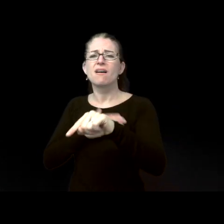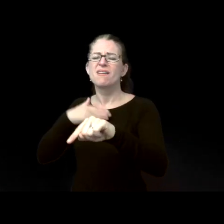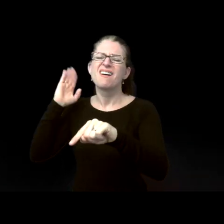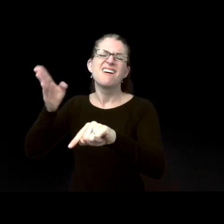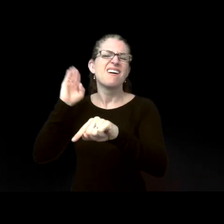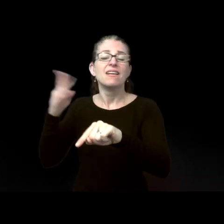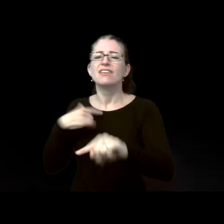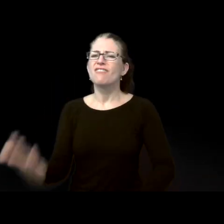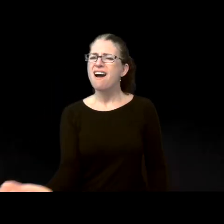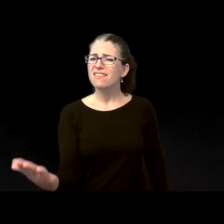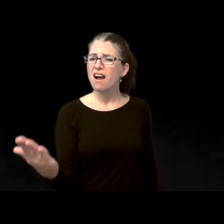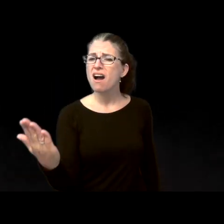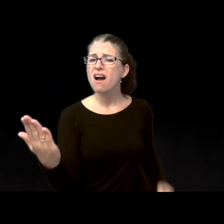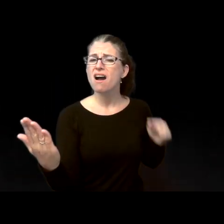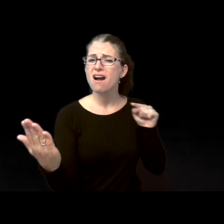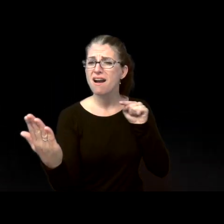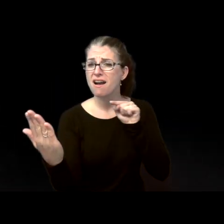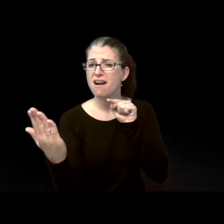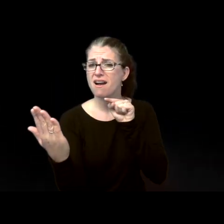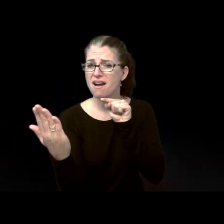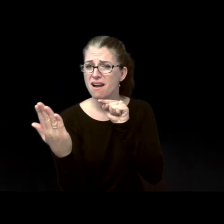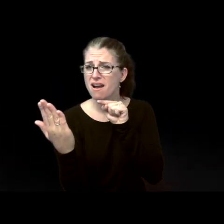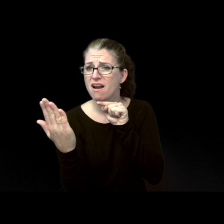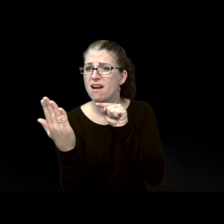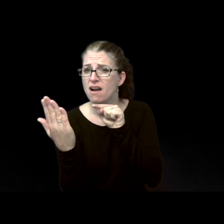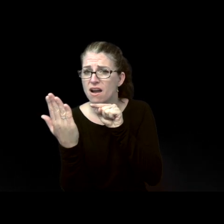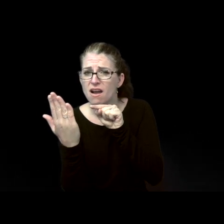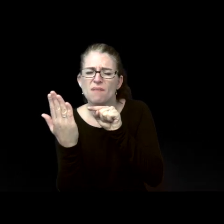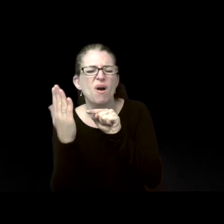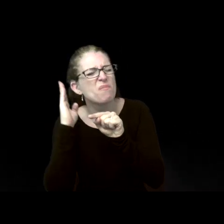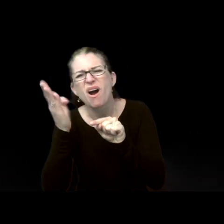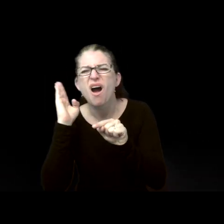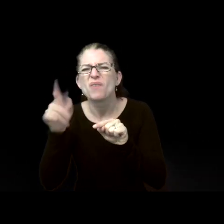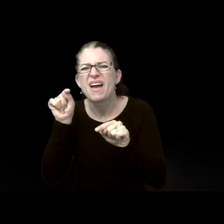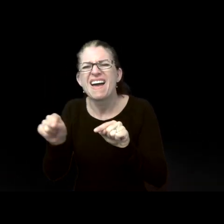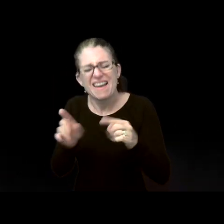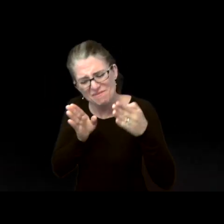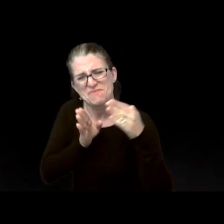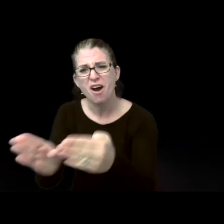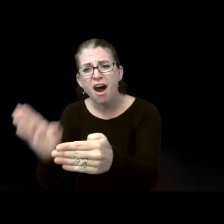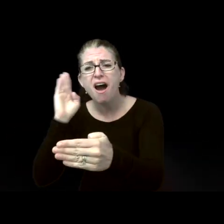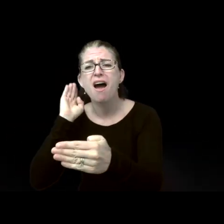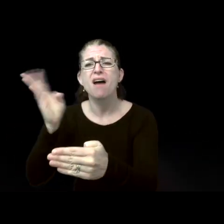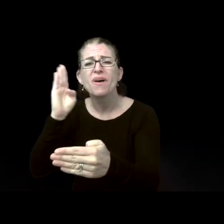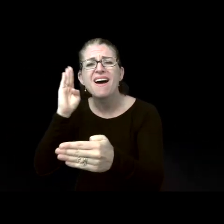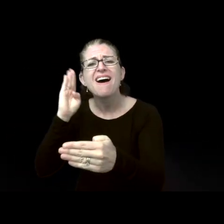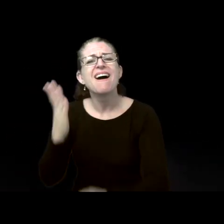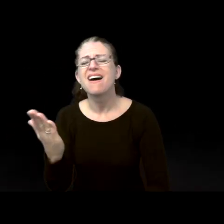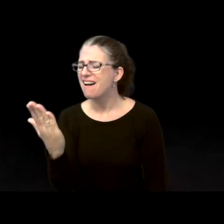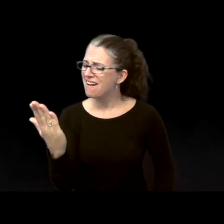come. Broadway, here I come. Broadway,